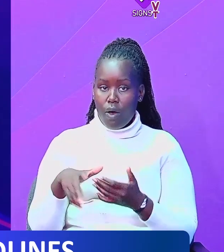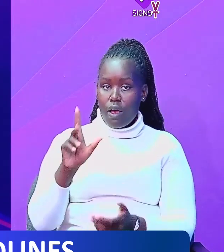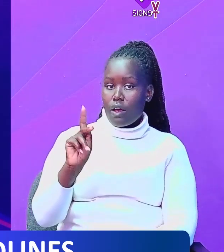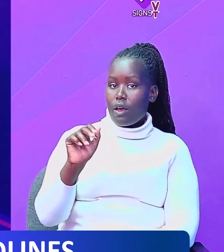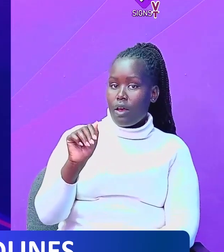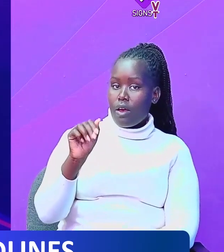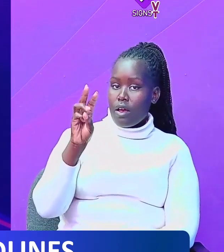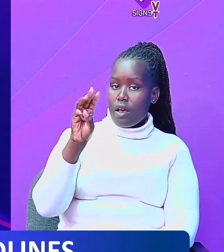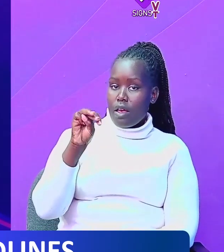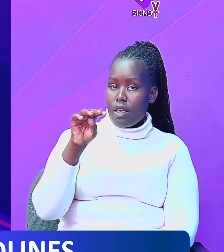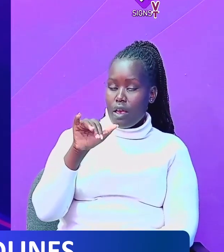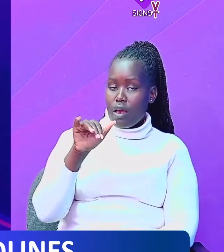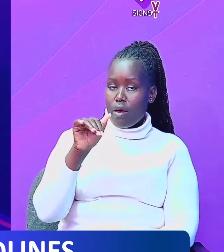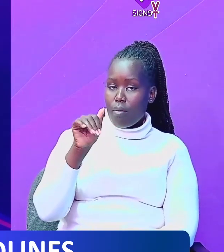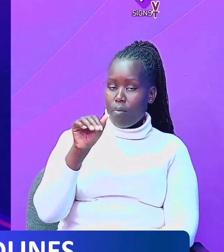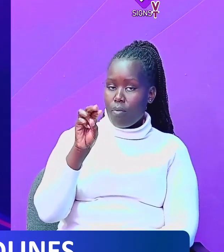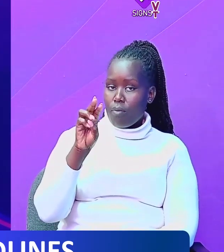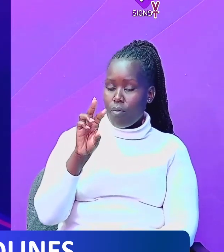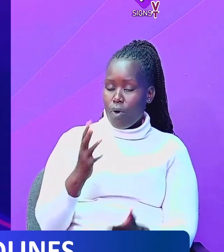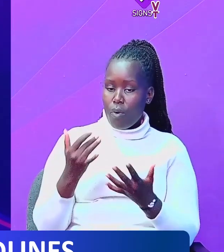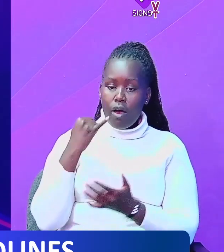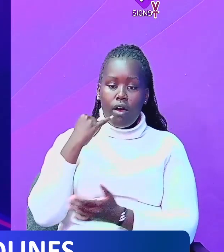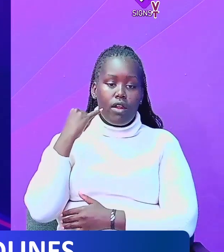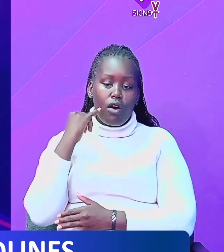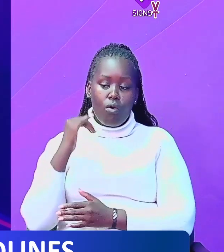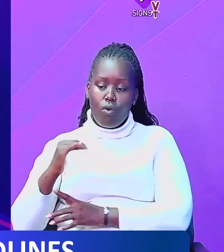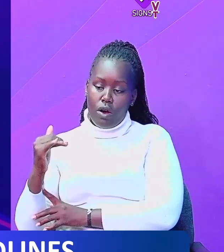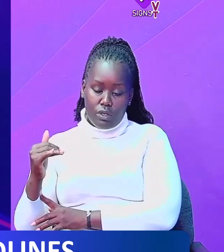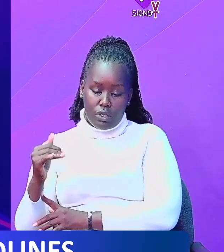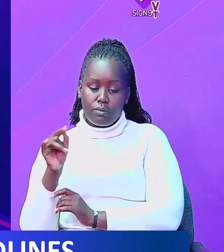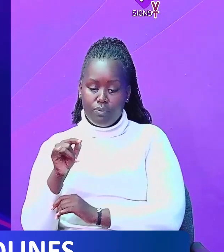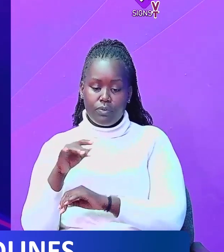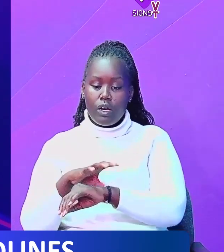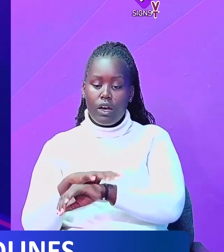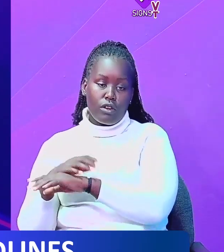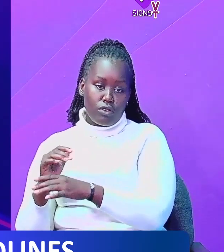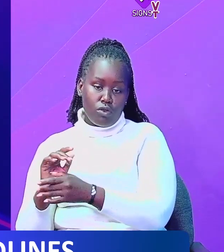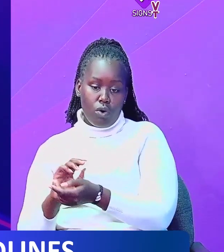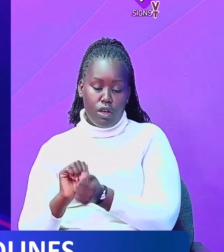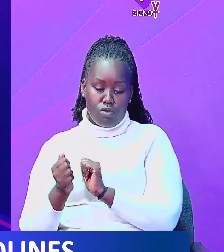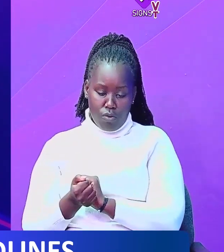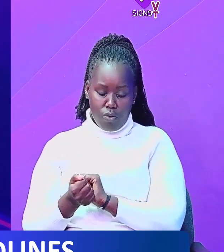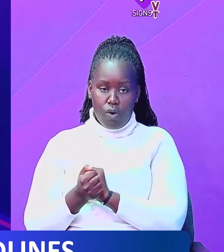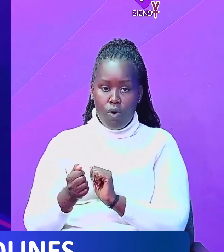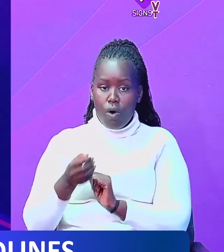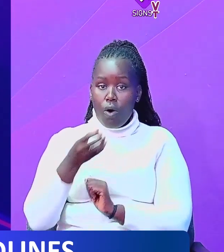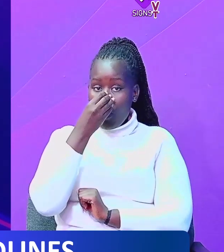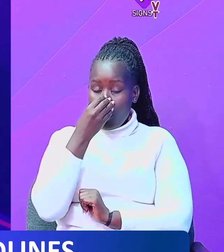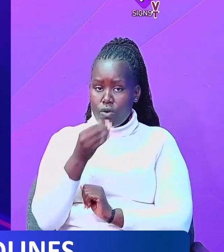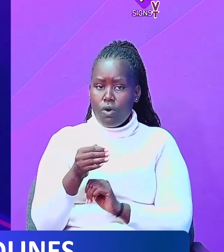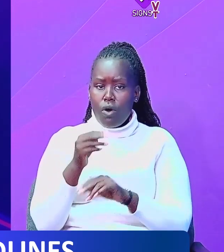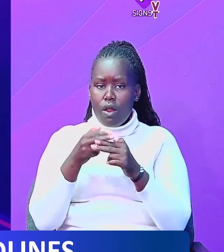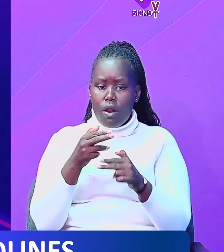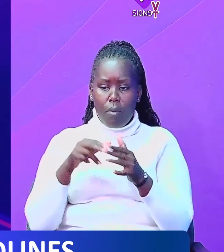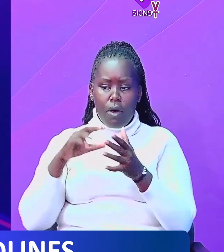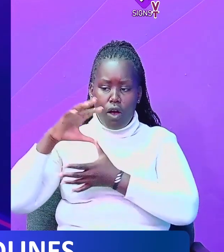Kanyamwe farm in Gilgil, in Nakuru County. Now, they took a swipe at Ruto, calling him a confused president,